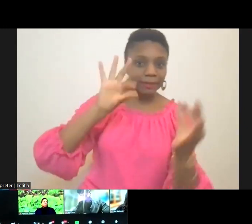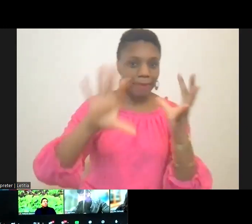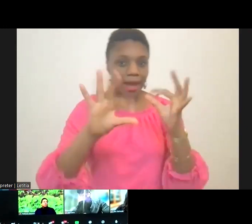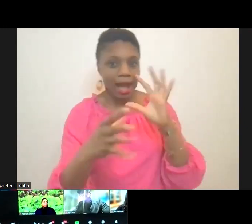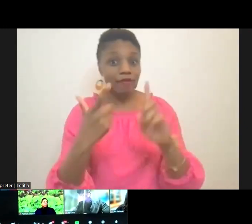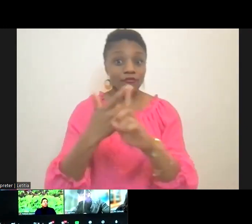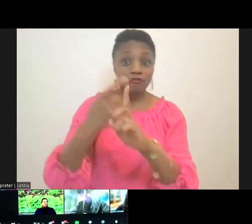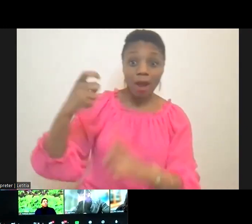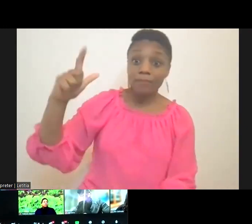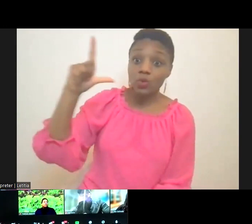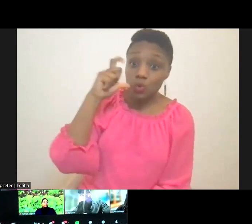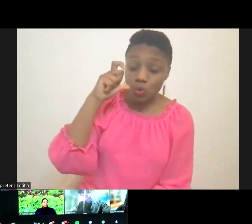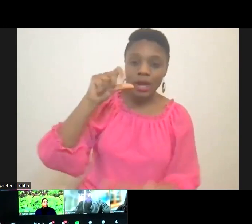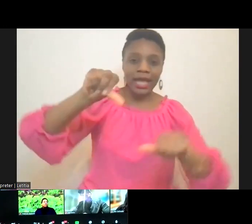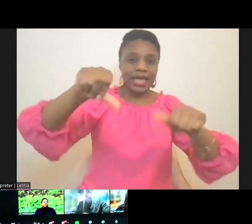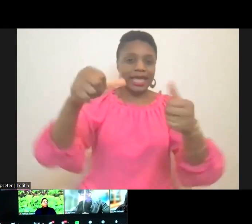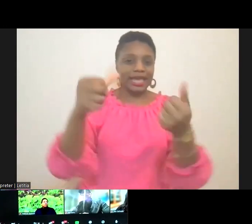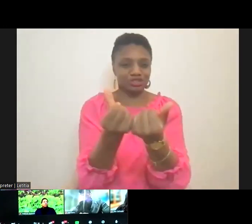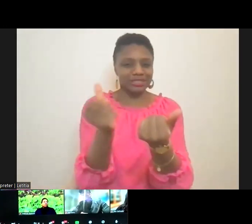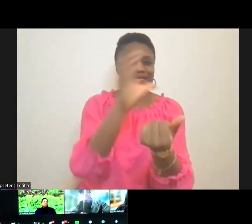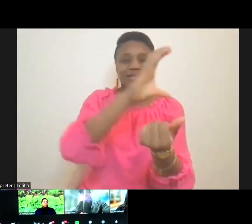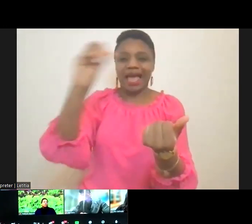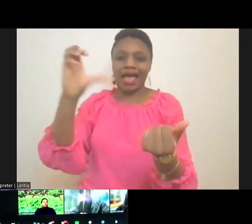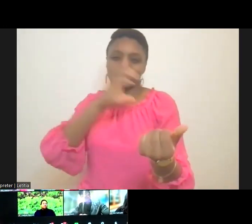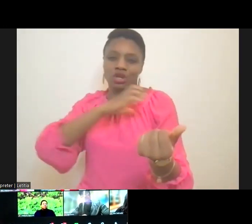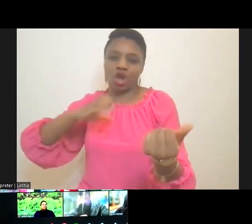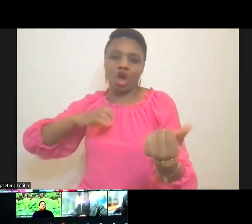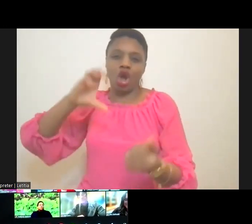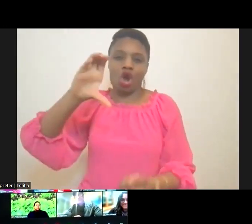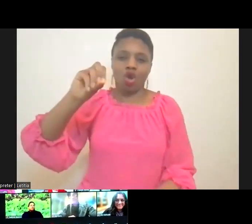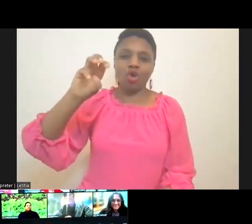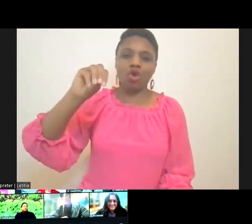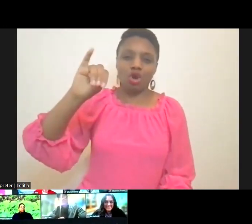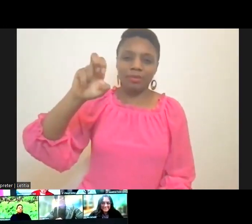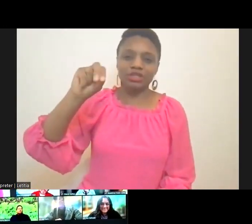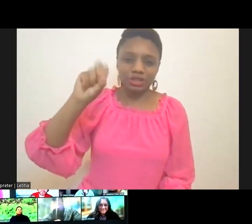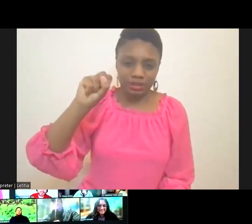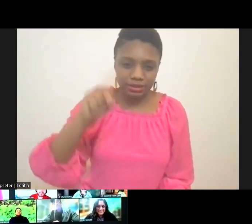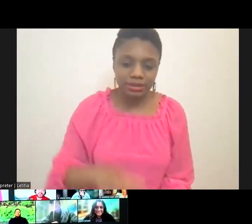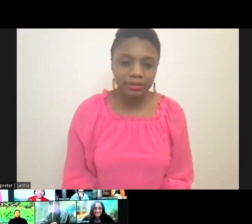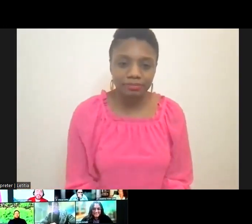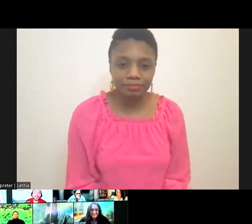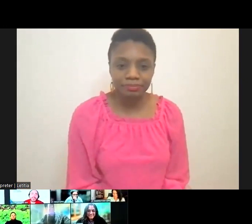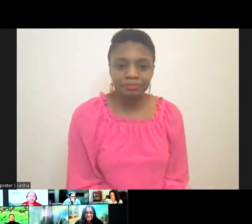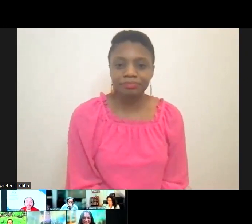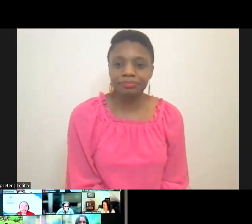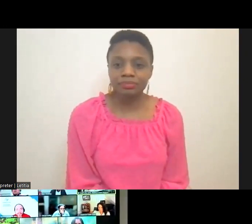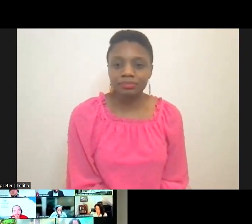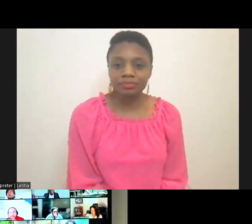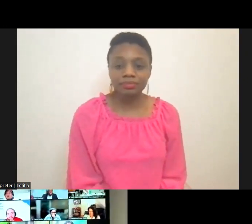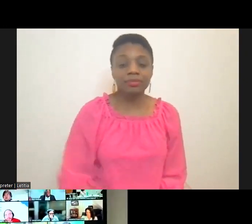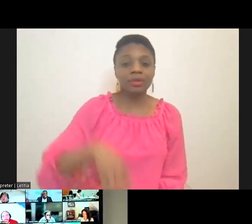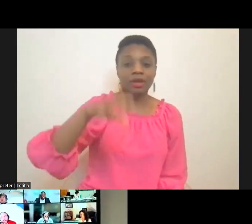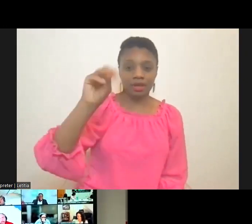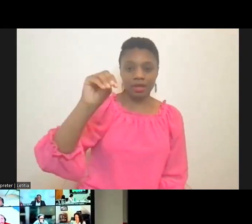agencies. Oh, I see a lot of hands up, sorry. So Melissa, Lydia, and then Peter. Hi, thank you.